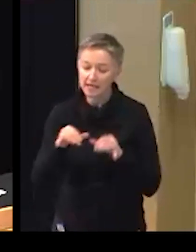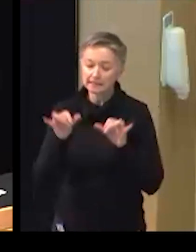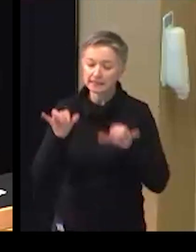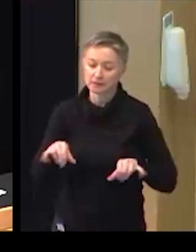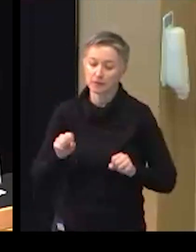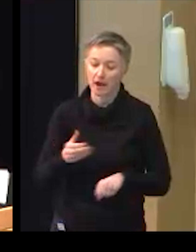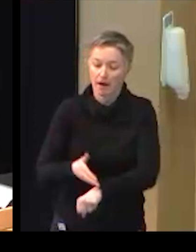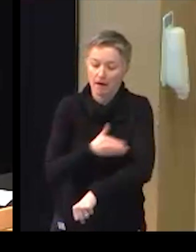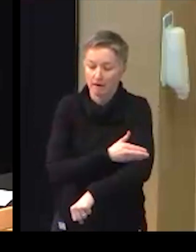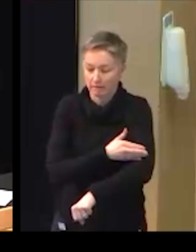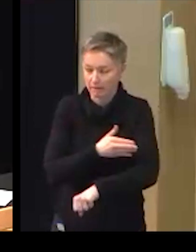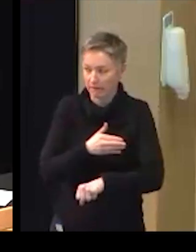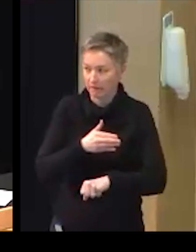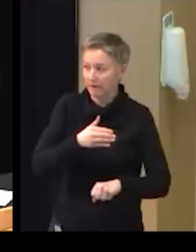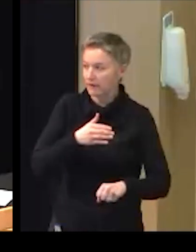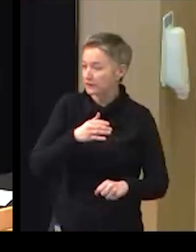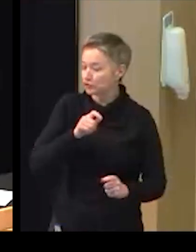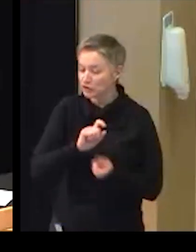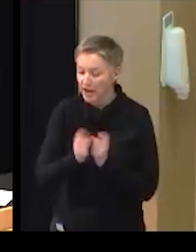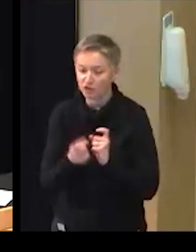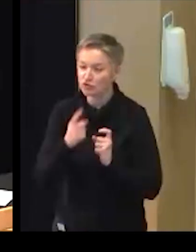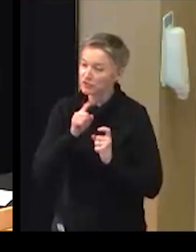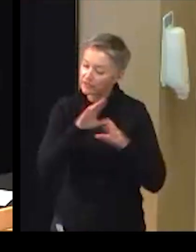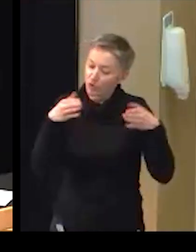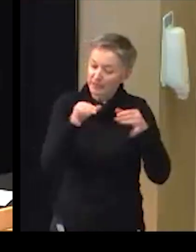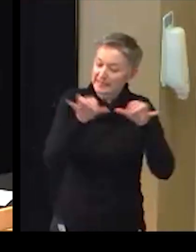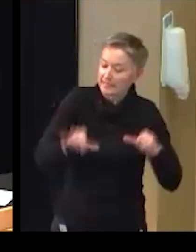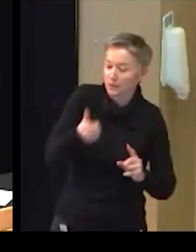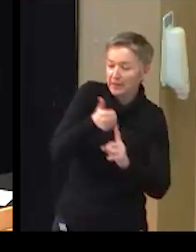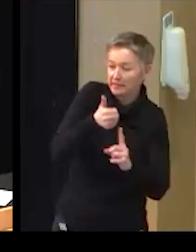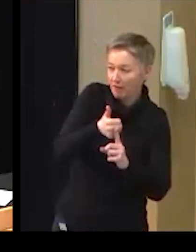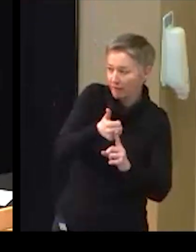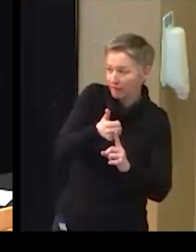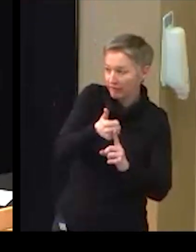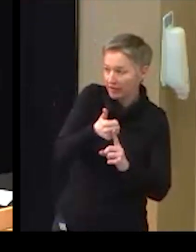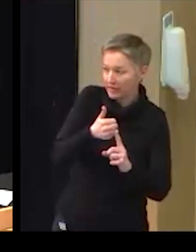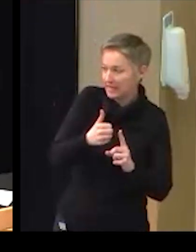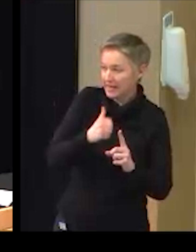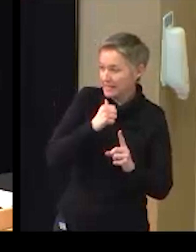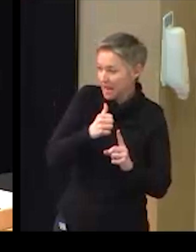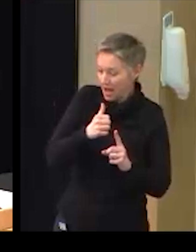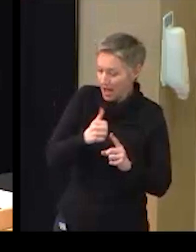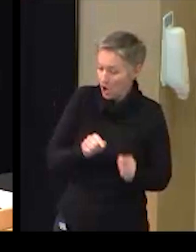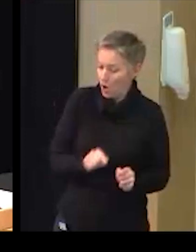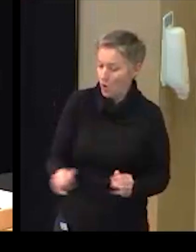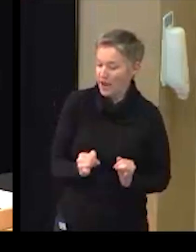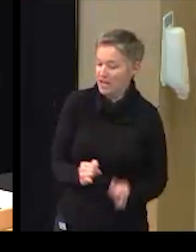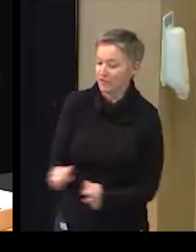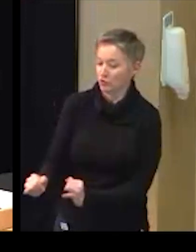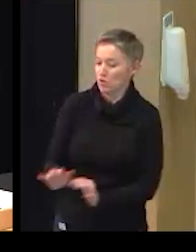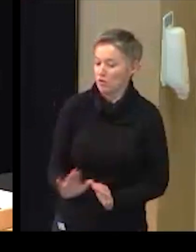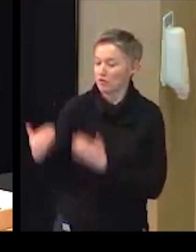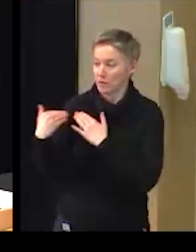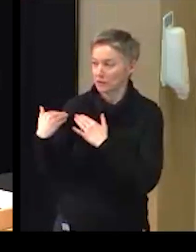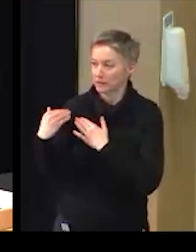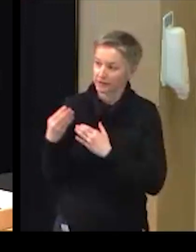system that works on the system itself and doesn't produce these individual results. But nevertheless, that's